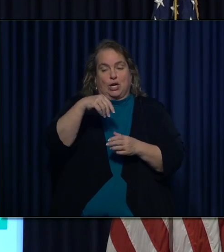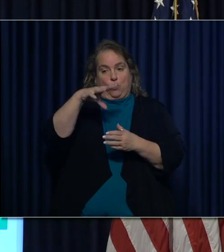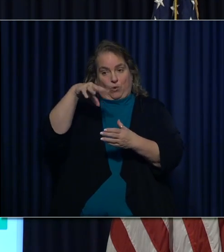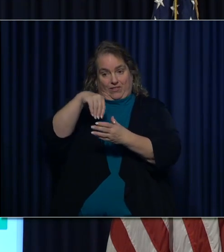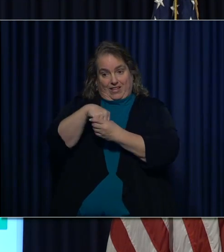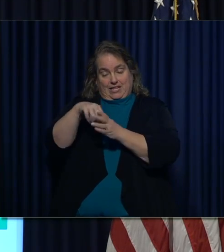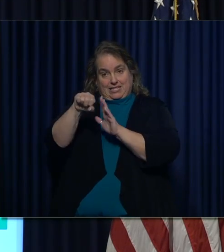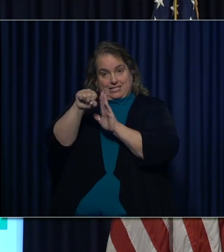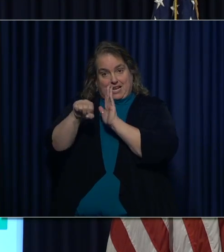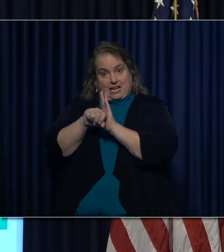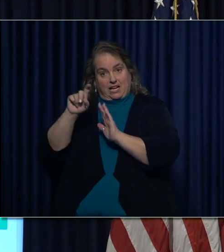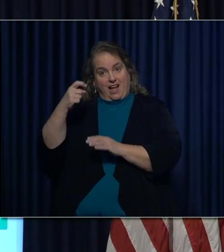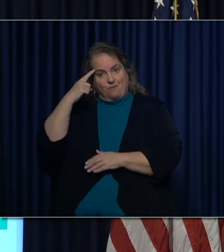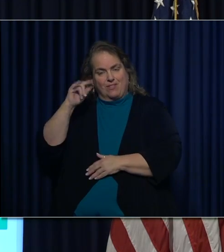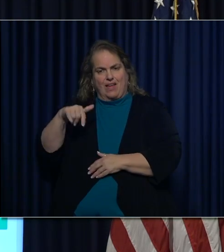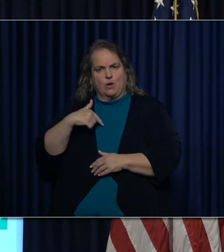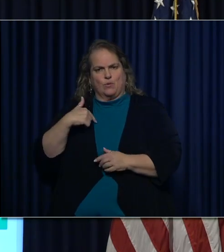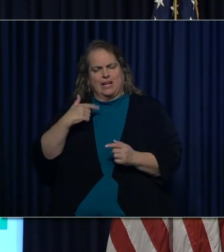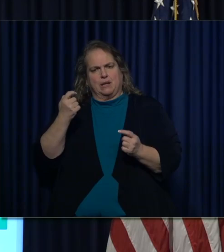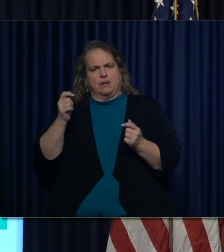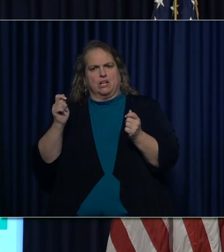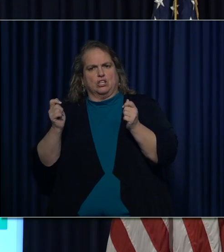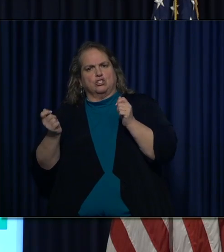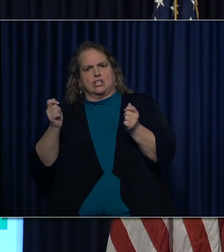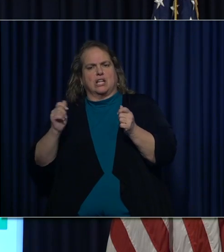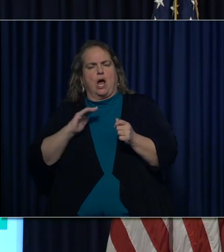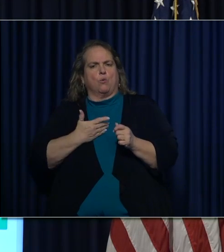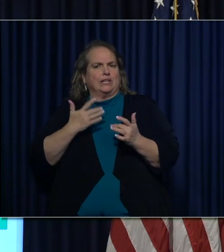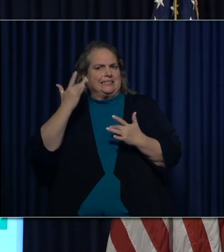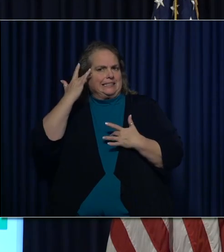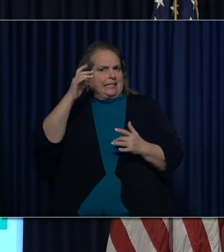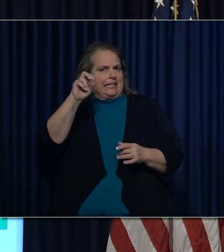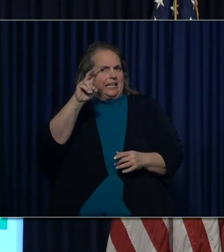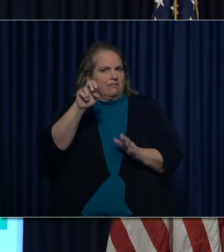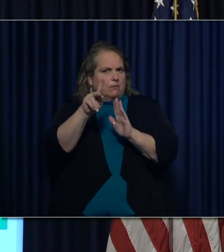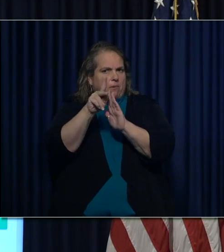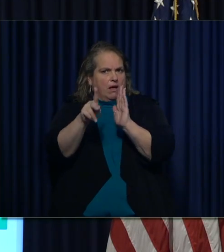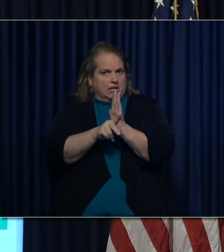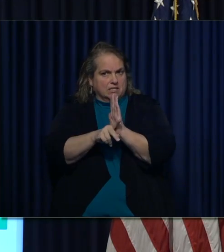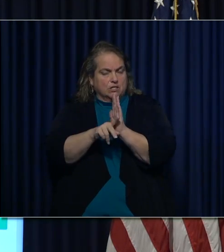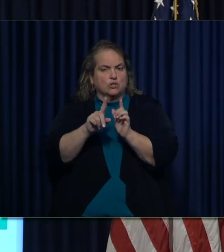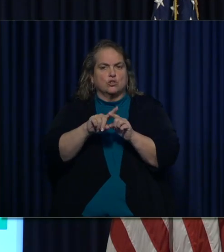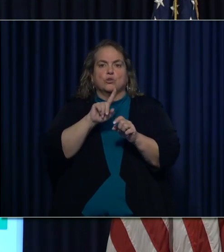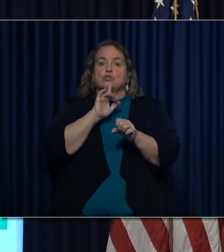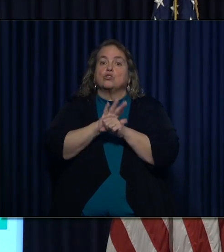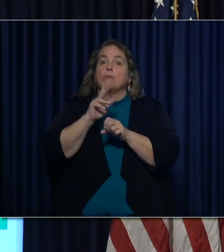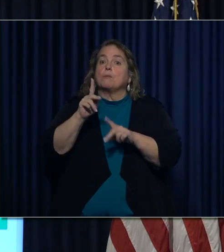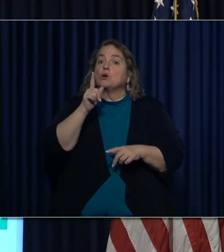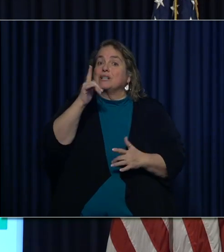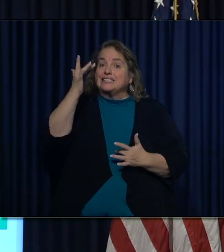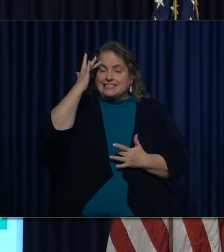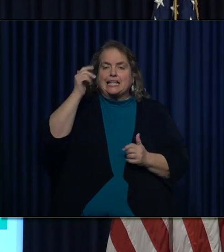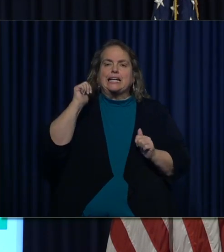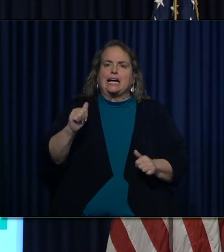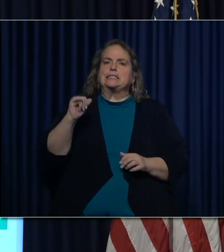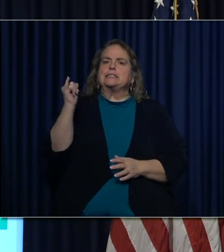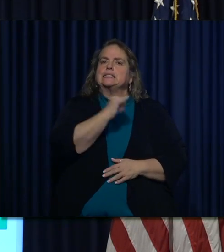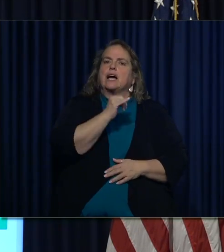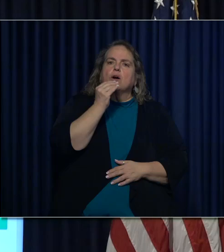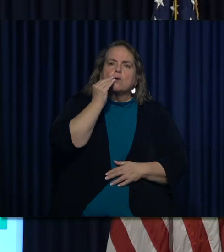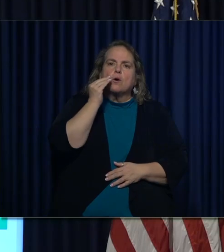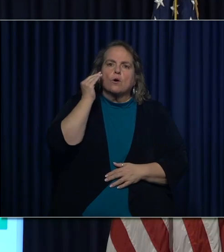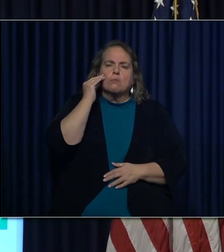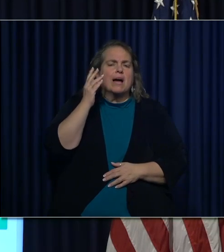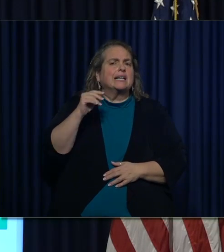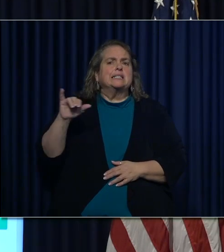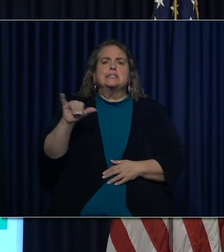government that we're adjusting our sick leave policy to ensure that people who are sick can stay home. And the